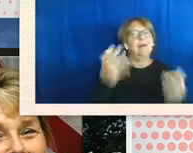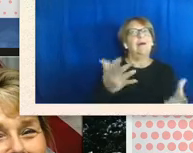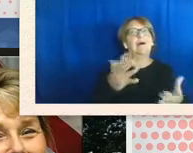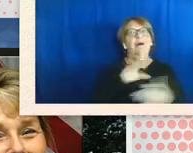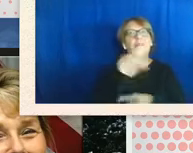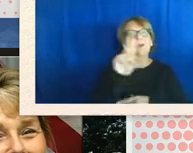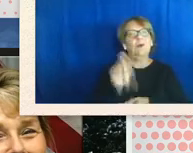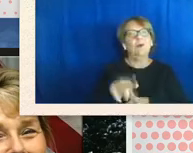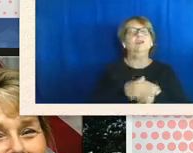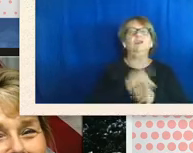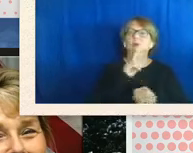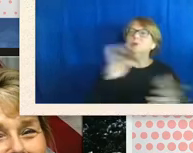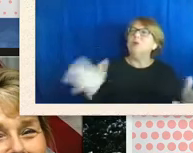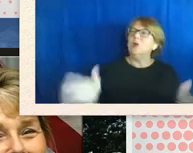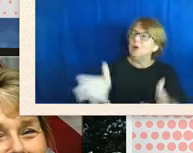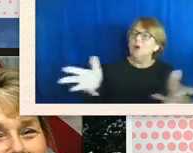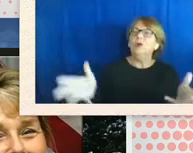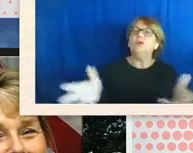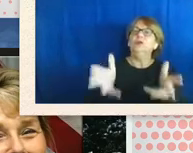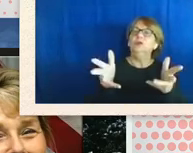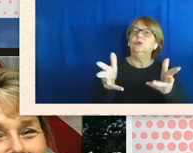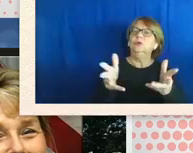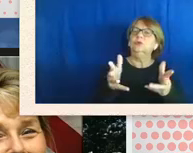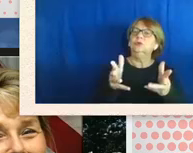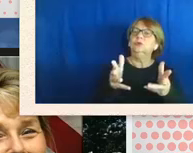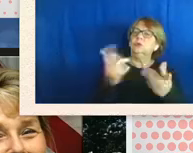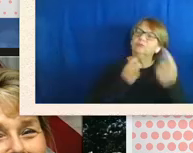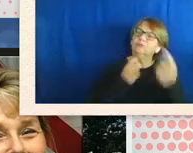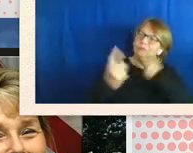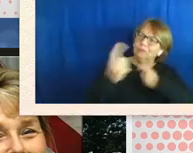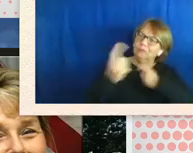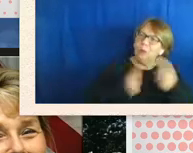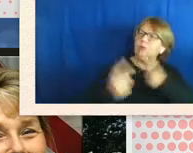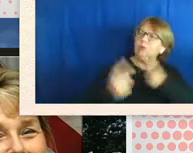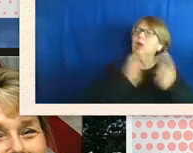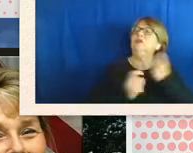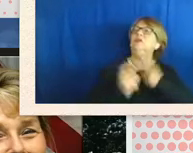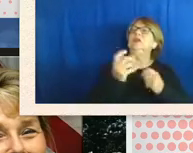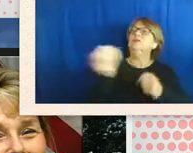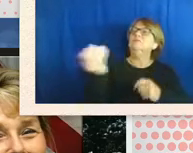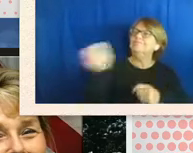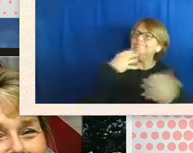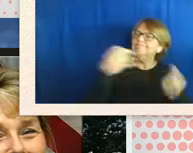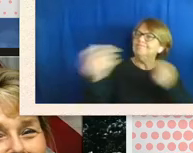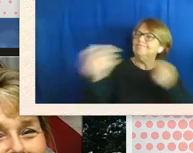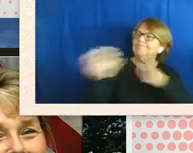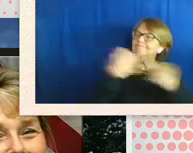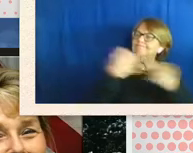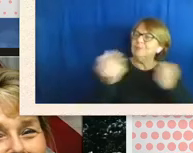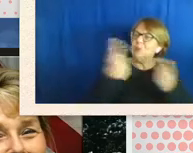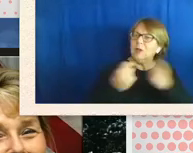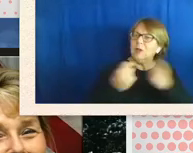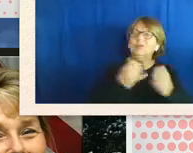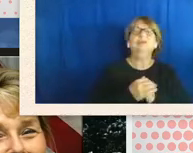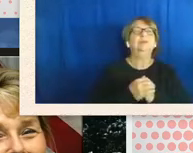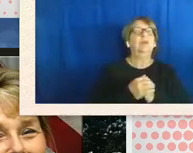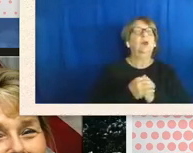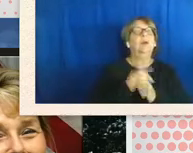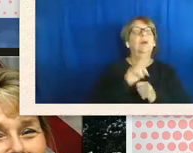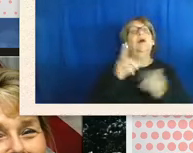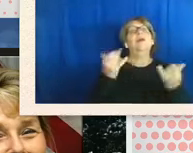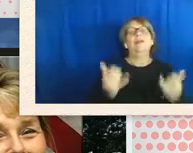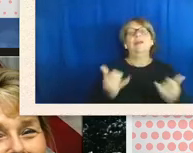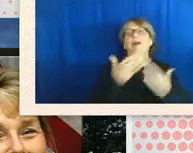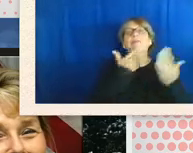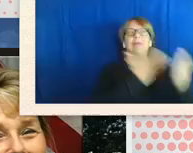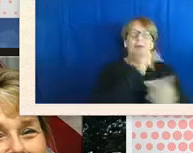to send those questions to us. But right now, thank you again, Karen and Lynn. Tom Rice and